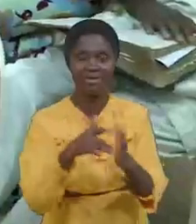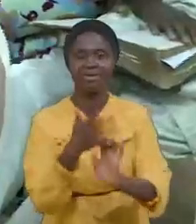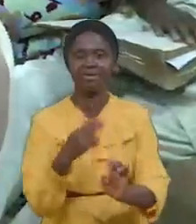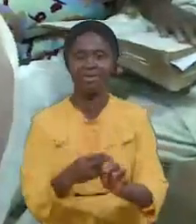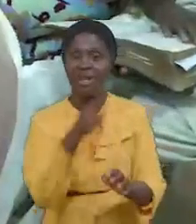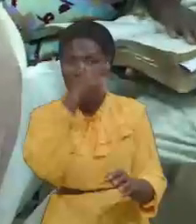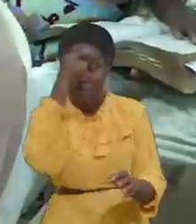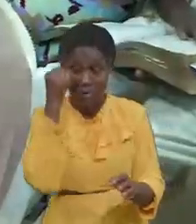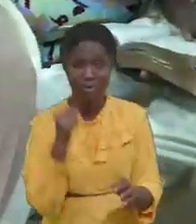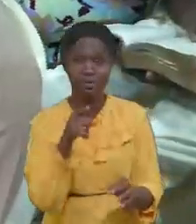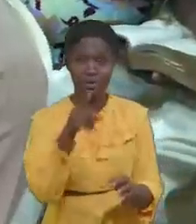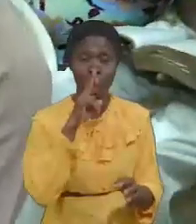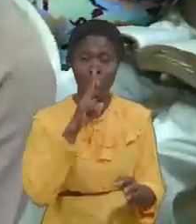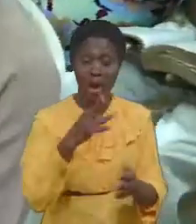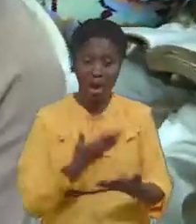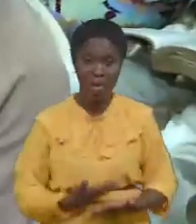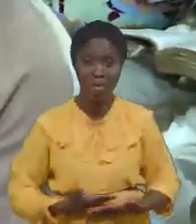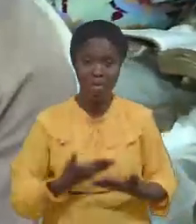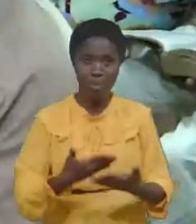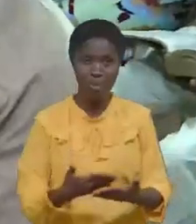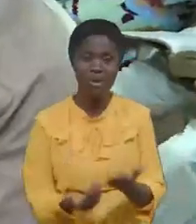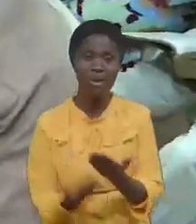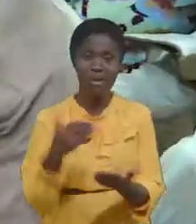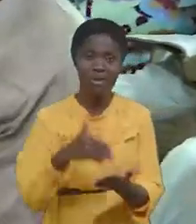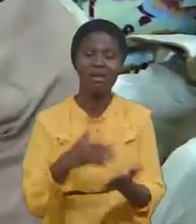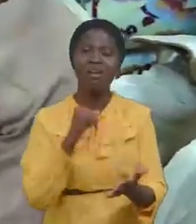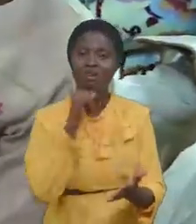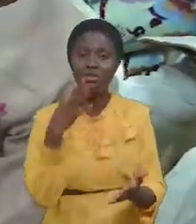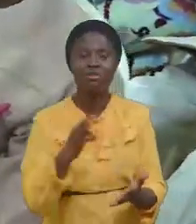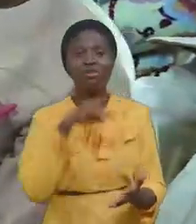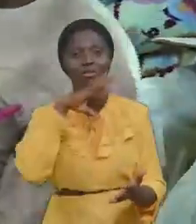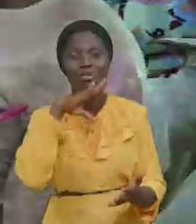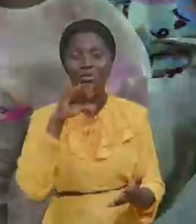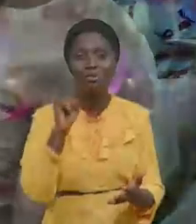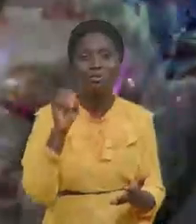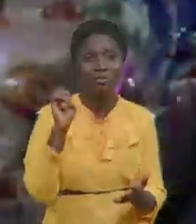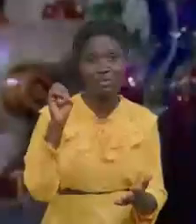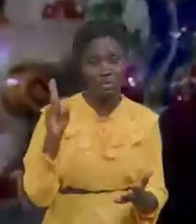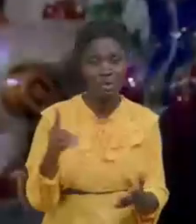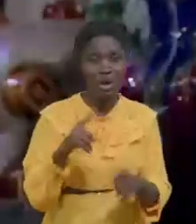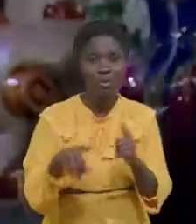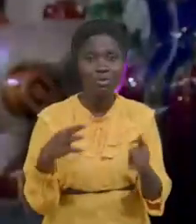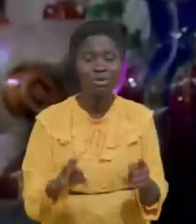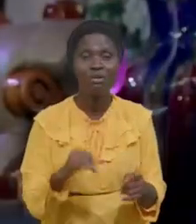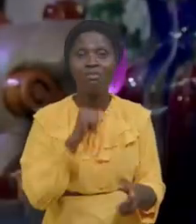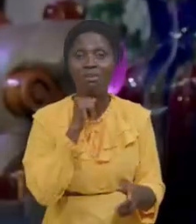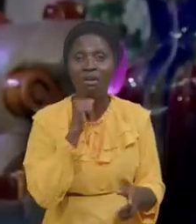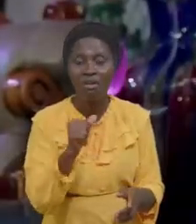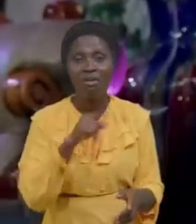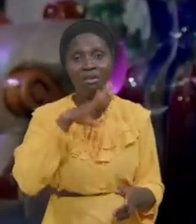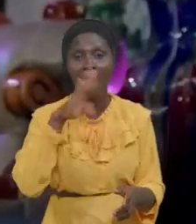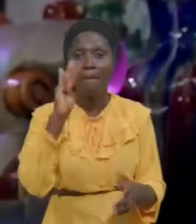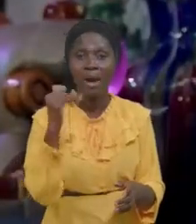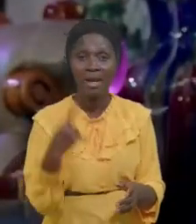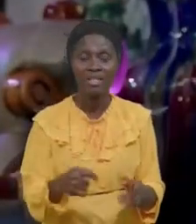born again, not of corruptible seed, but of incorruptible, by the word